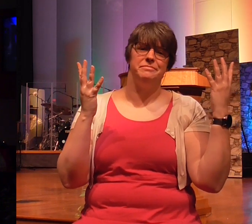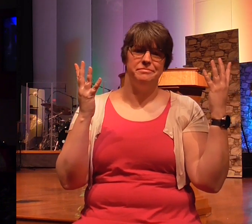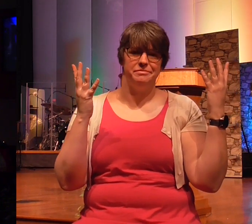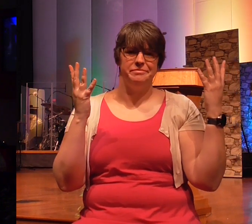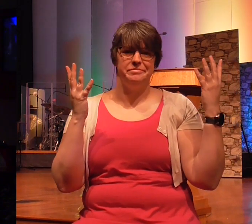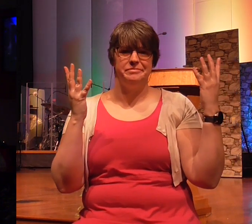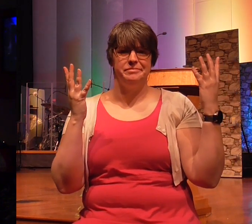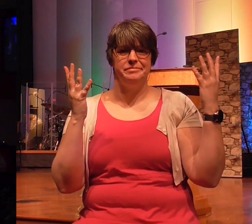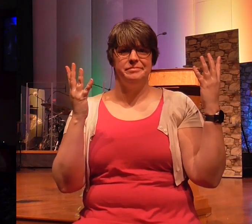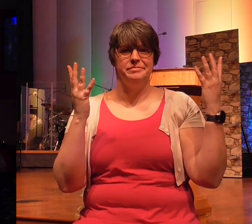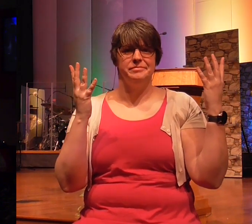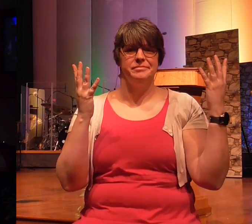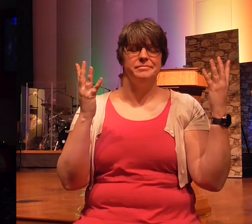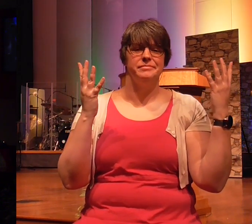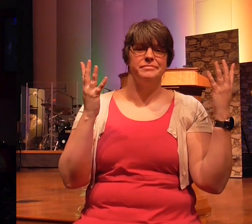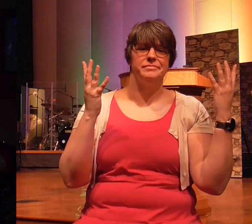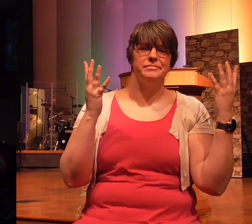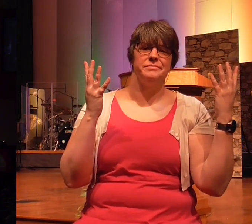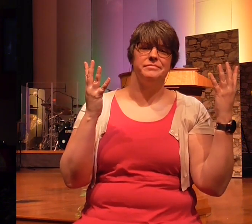your